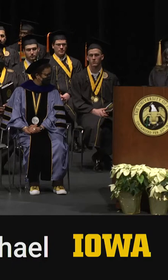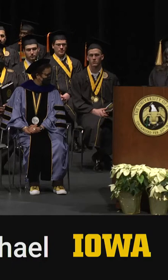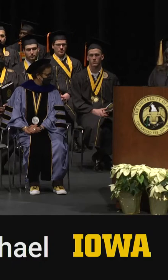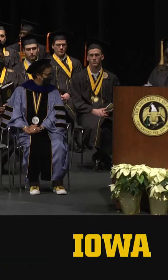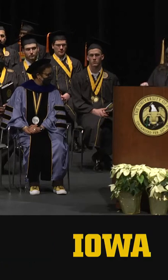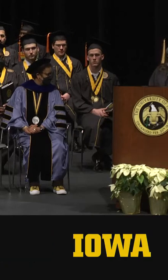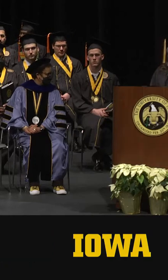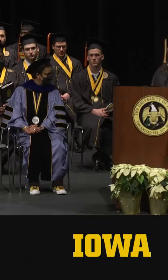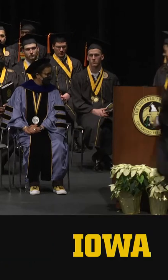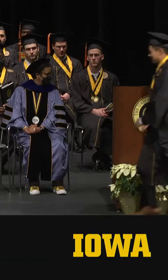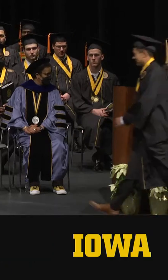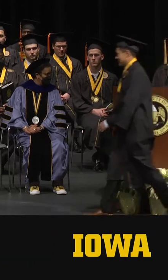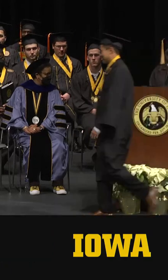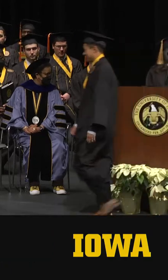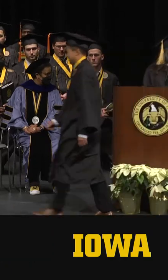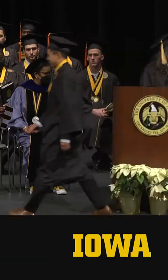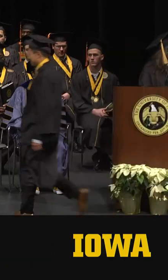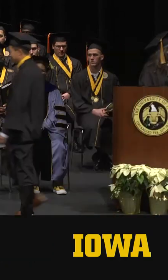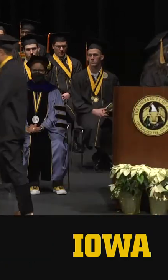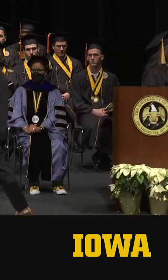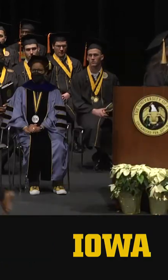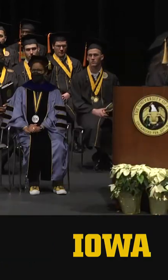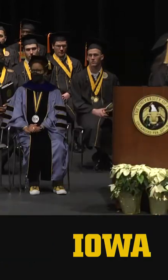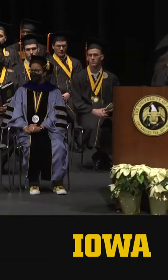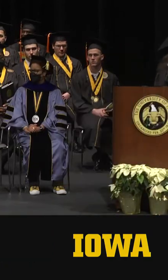Thank you. Dan Shin.